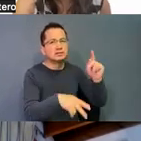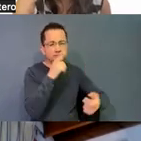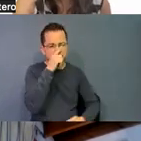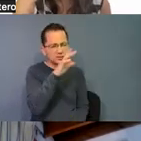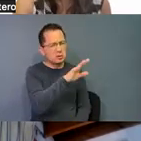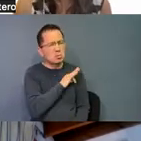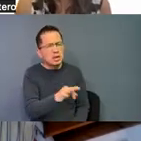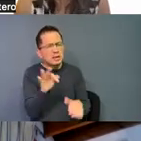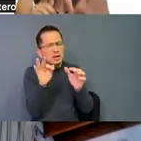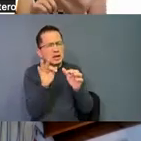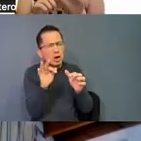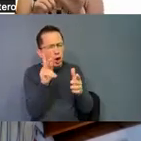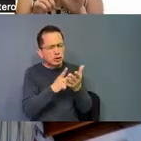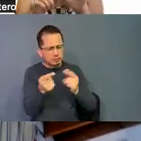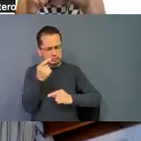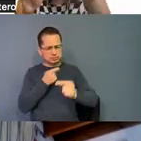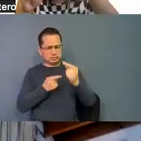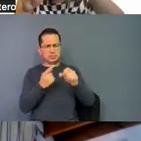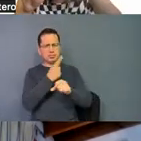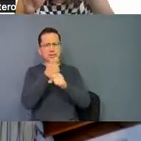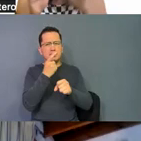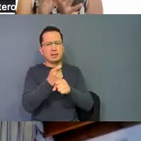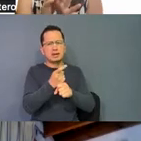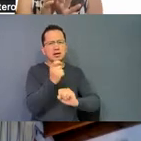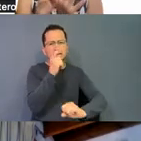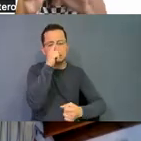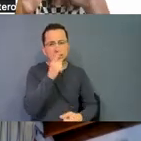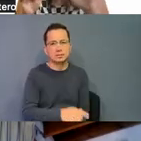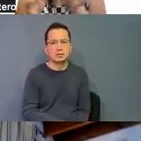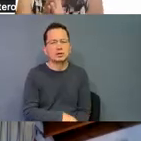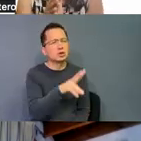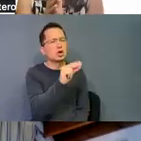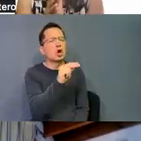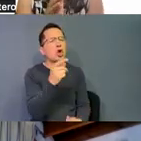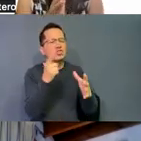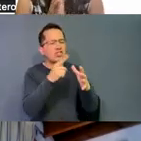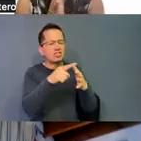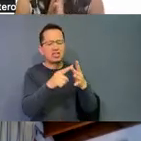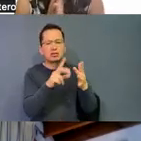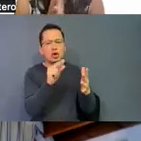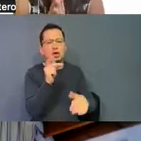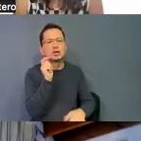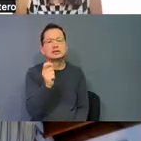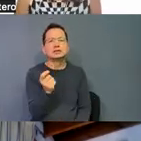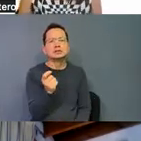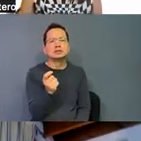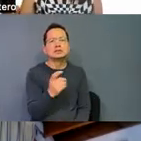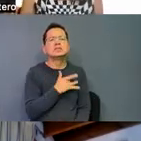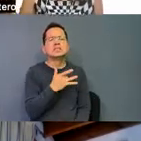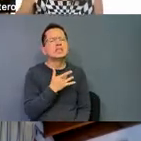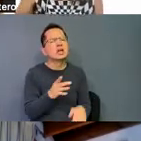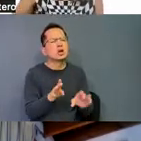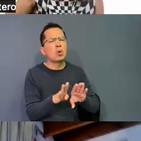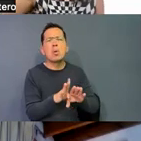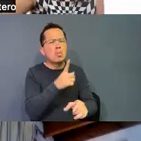one? What? The first. And the second. No, and the second, please. No, not the fingers, but the symptoms you were talking about. Symptoms. The first